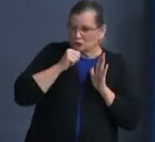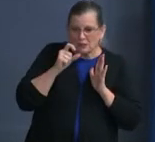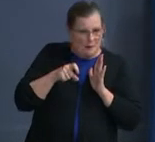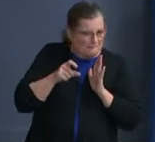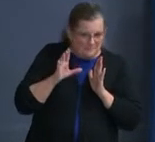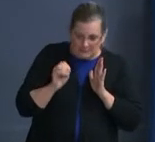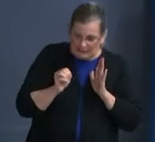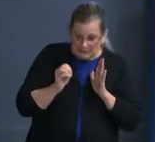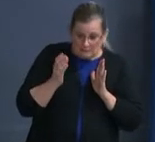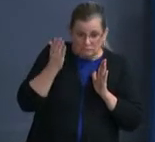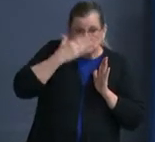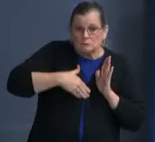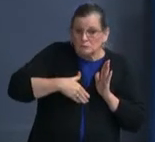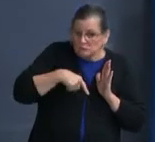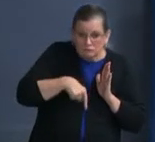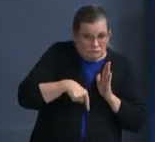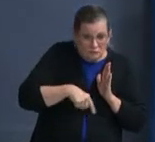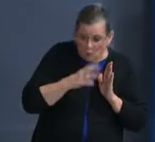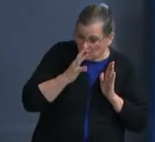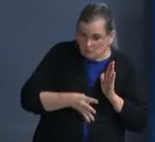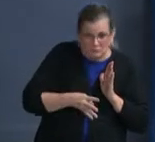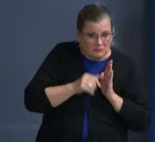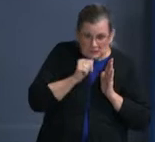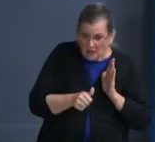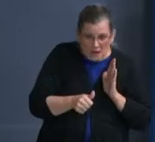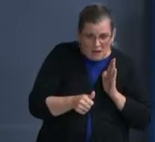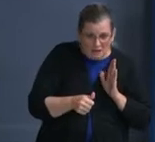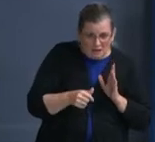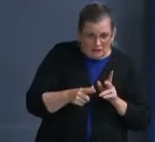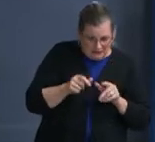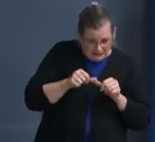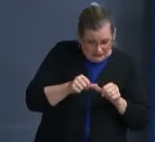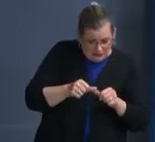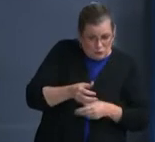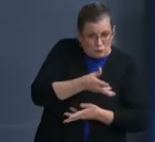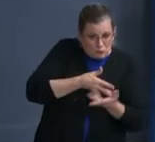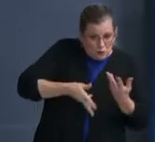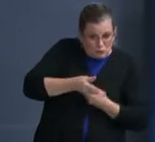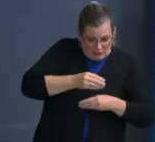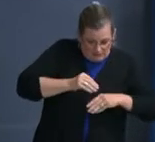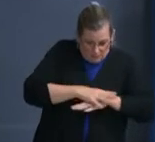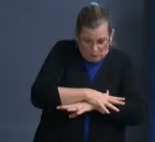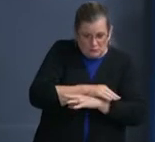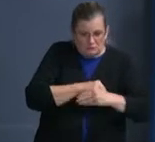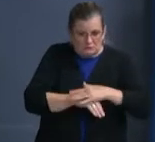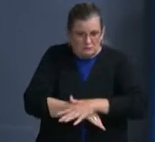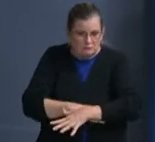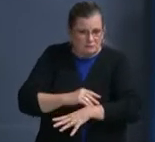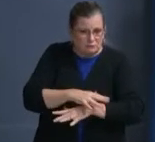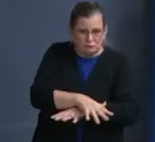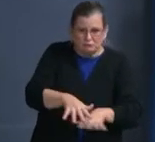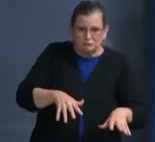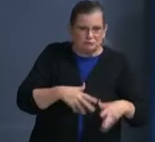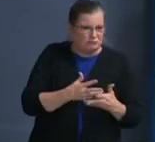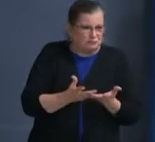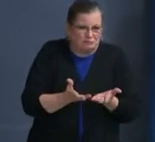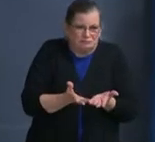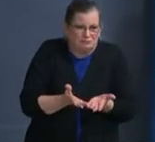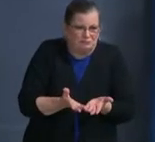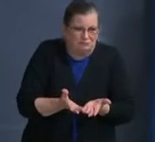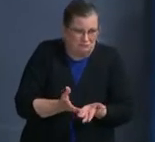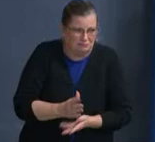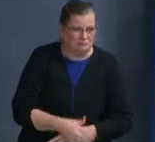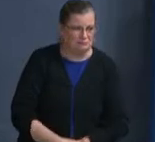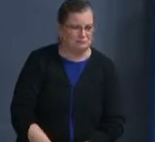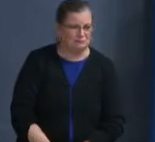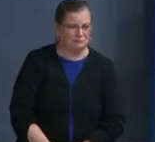overlooked or not identified as an ongoing source of transmission in the District of Columbia and around the U.S. Got